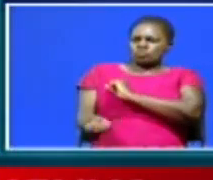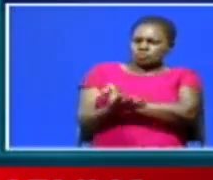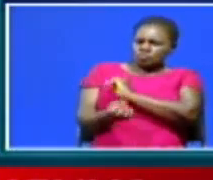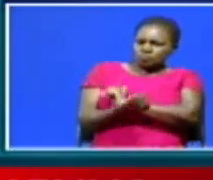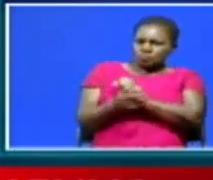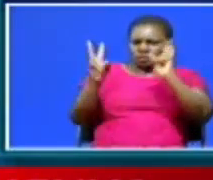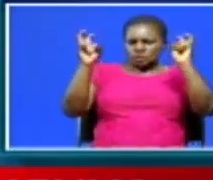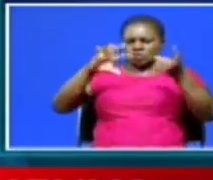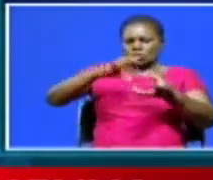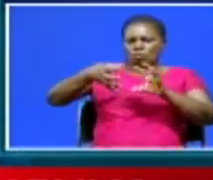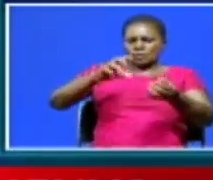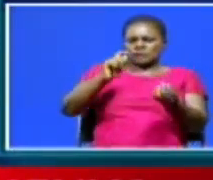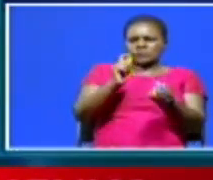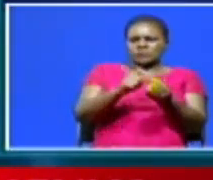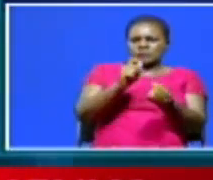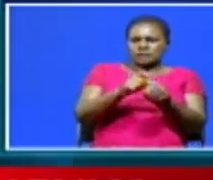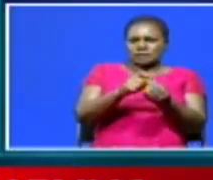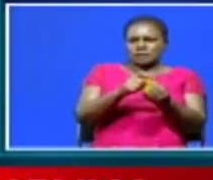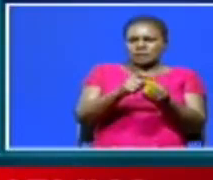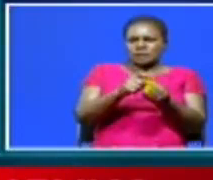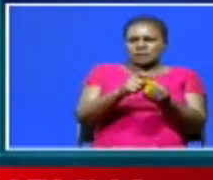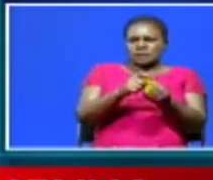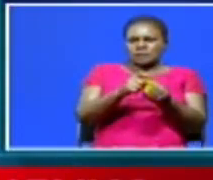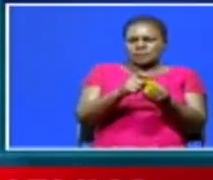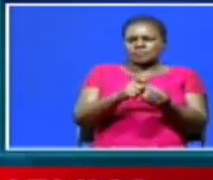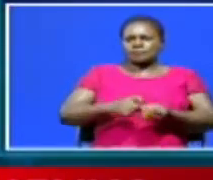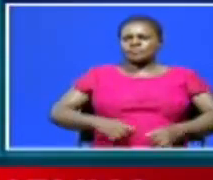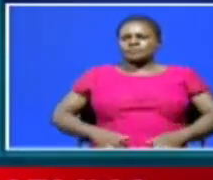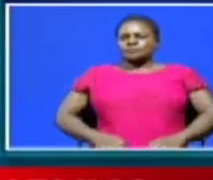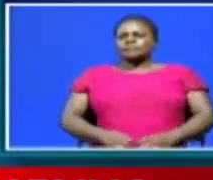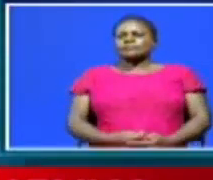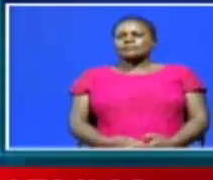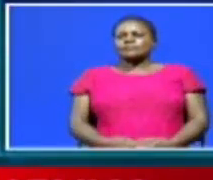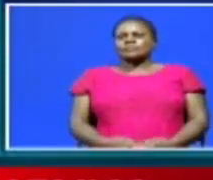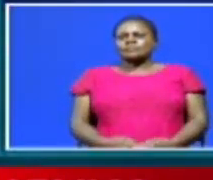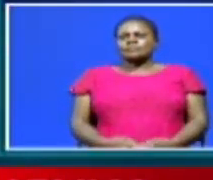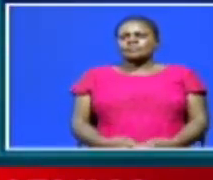further on the issue of automatic testing and to provide more clarity on this issue. Thank you.